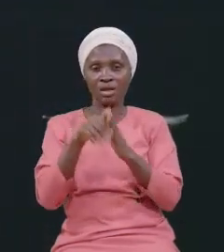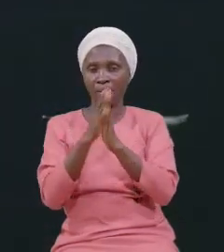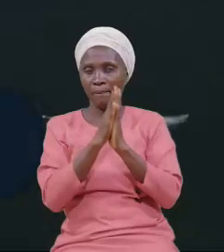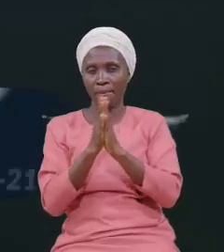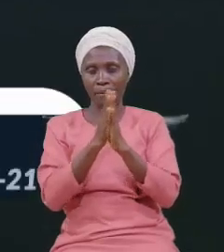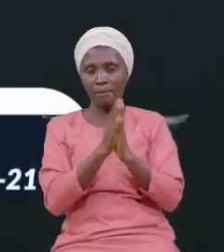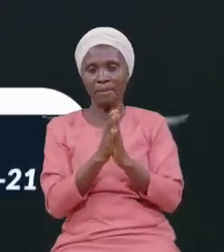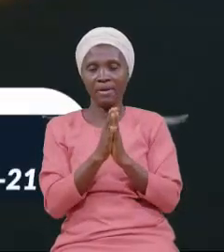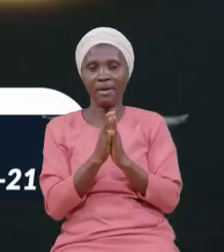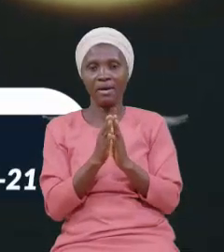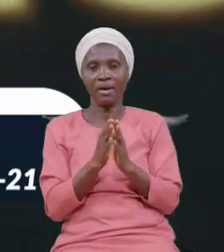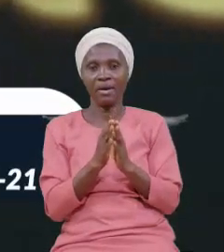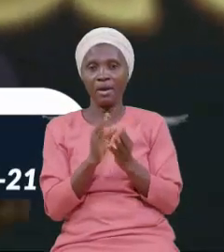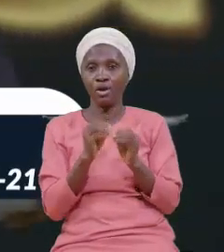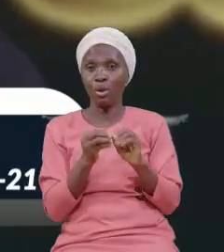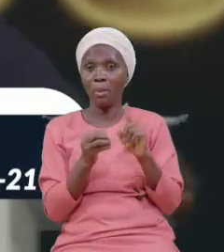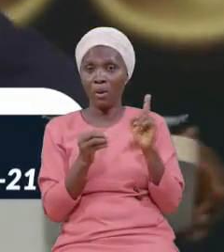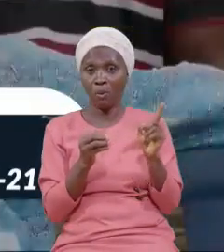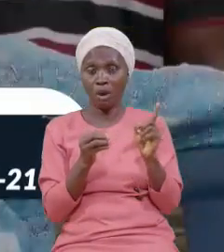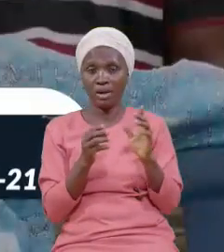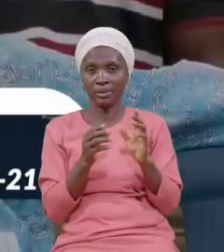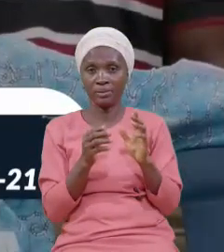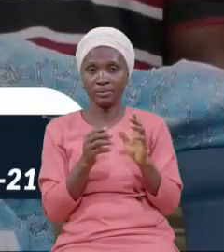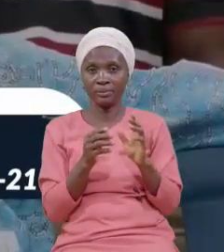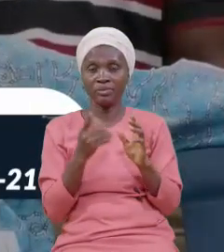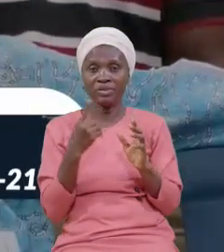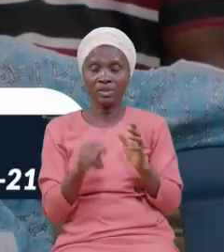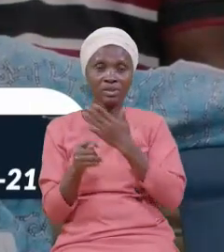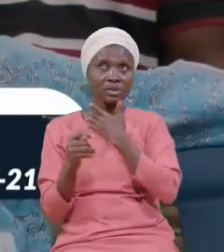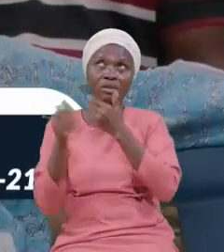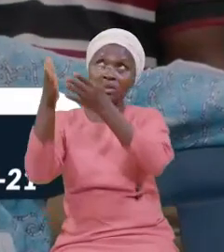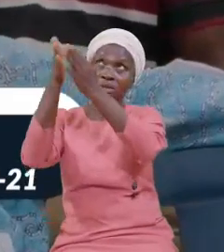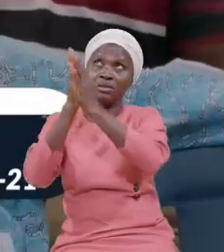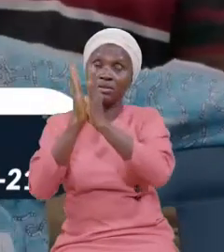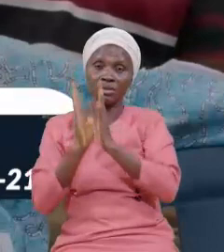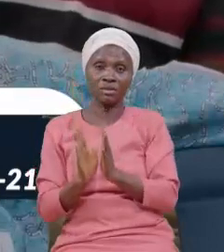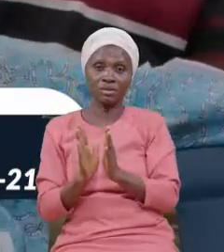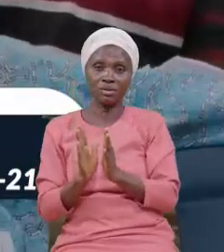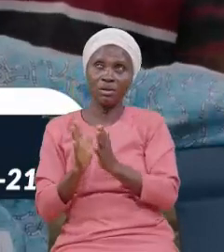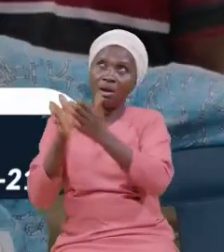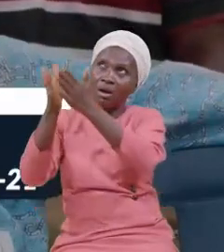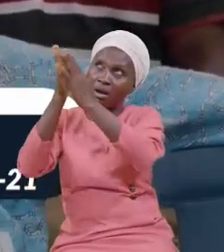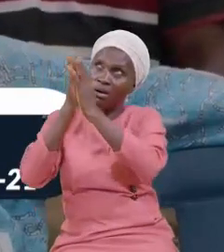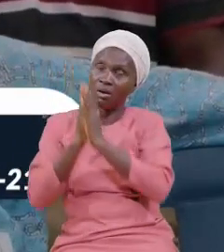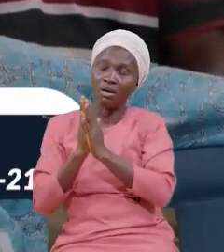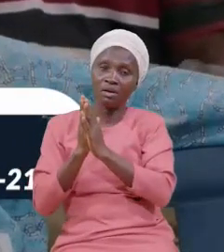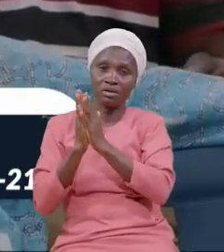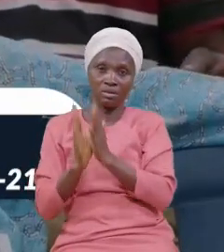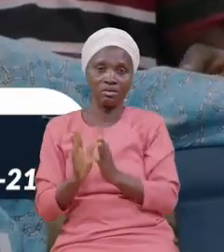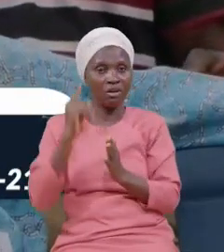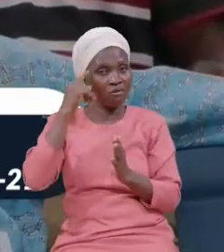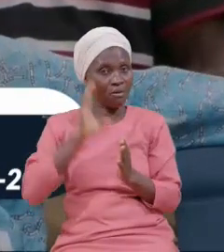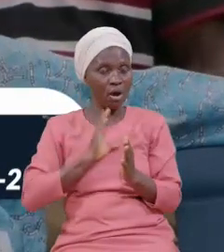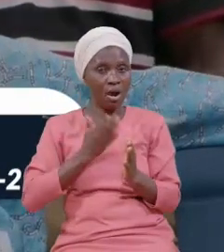one. Number one, the intercessor for our steadfastness